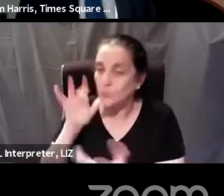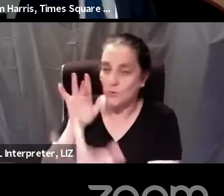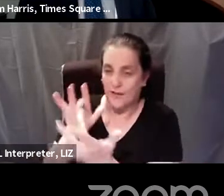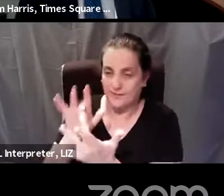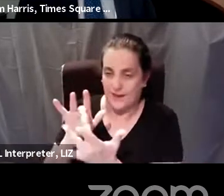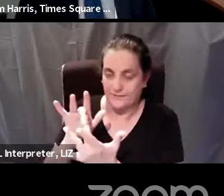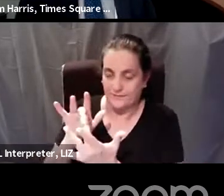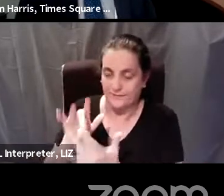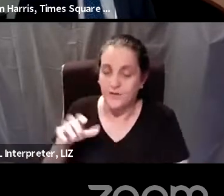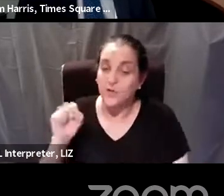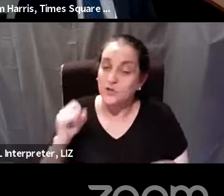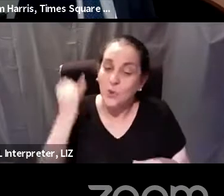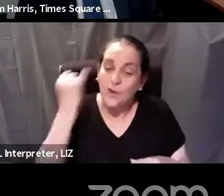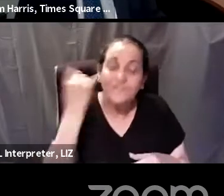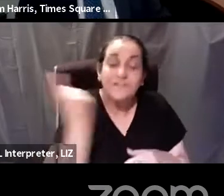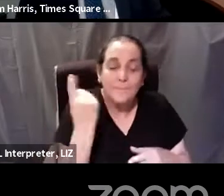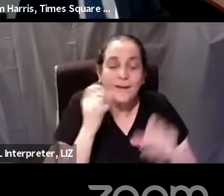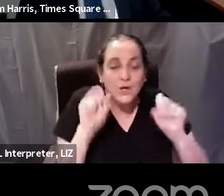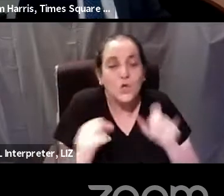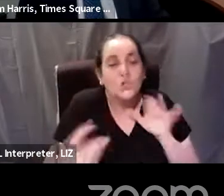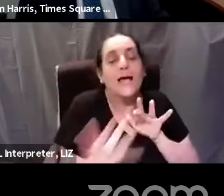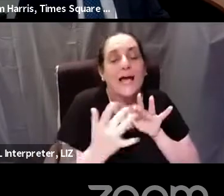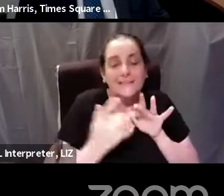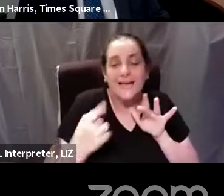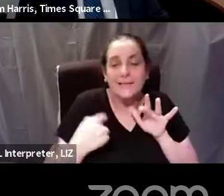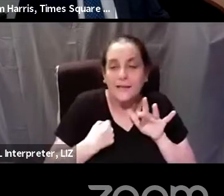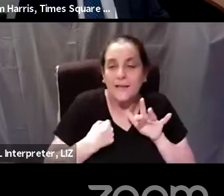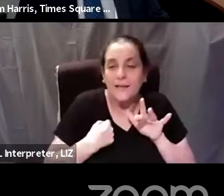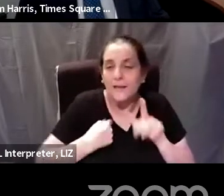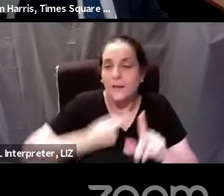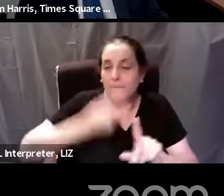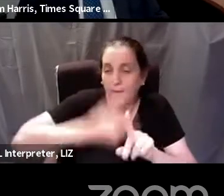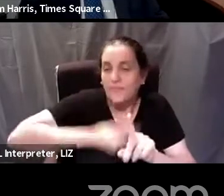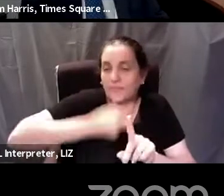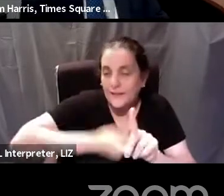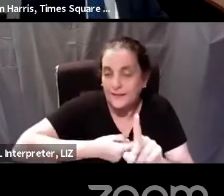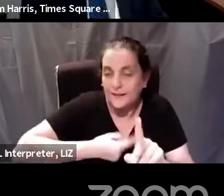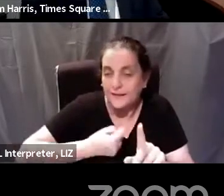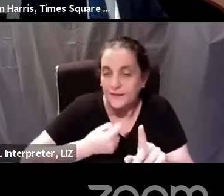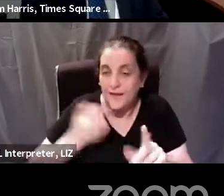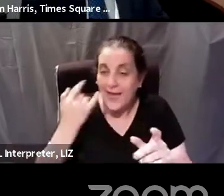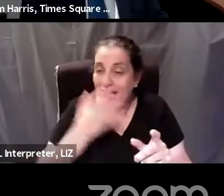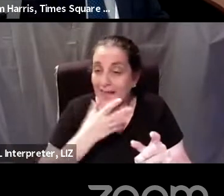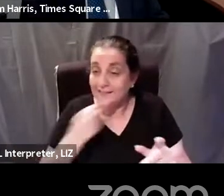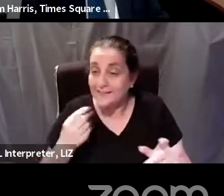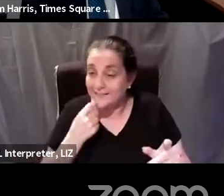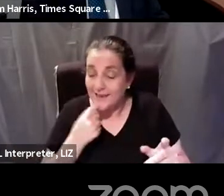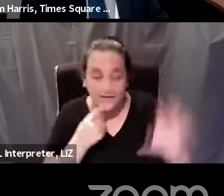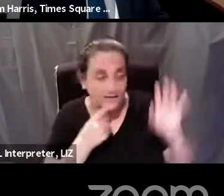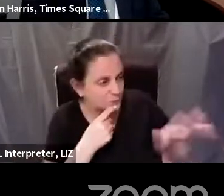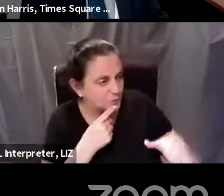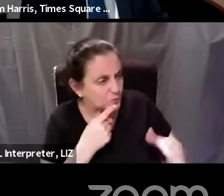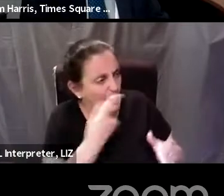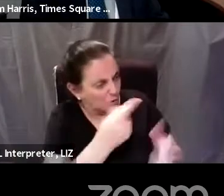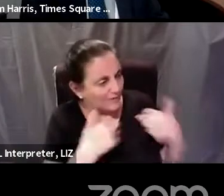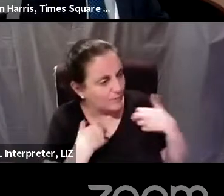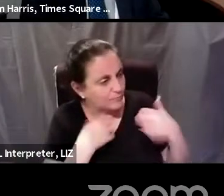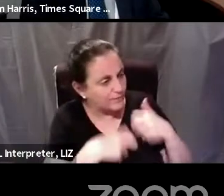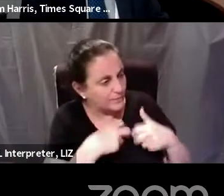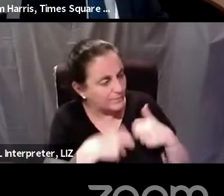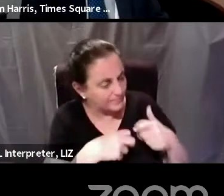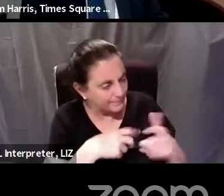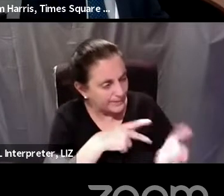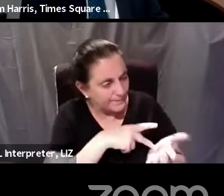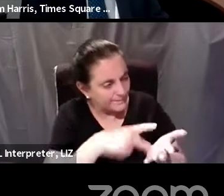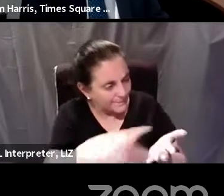actually go and say, hey, look, there's a problem with your rent. Let me take care of it. You know, you had a problem paying your electricity.